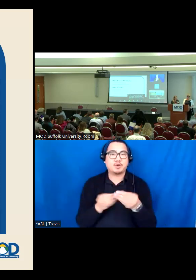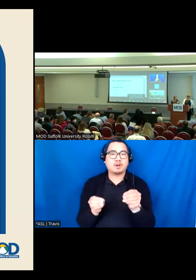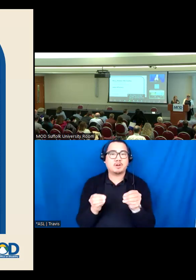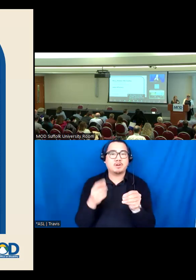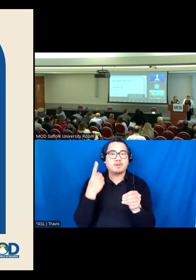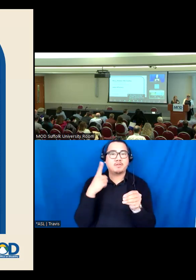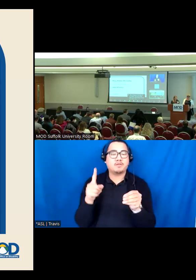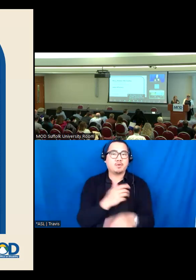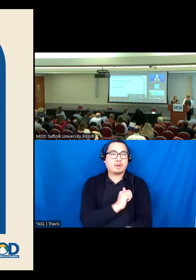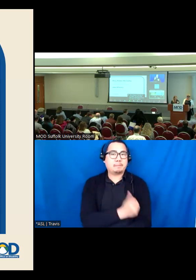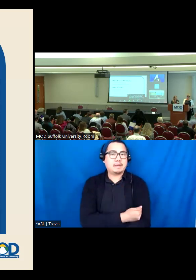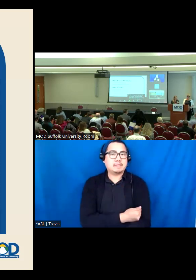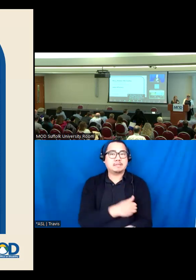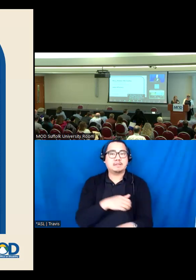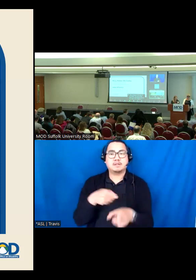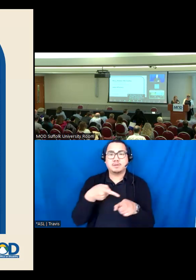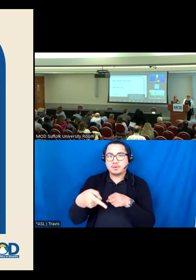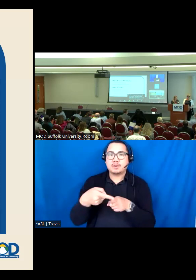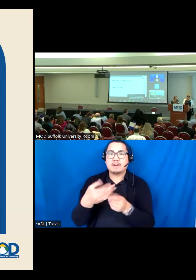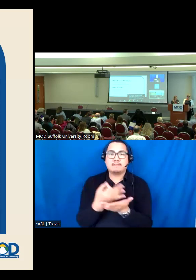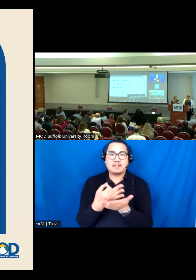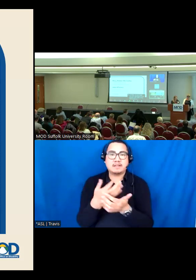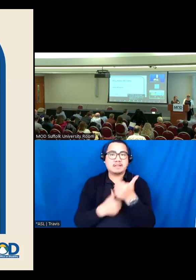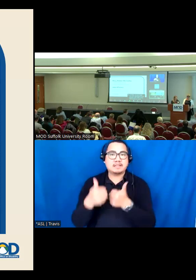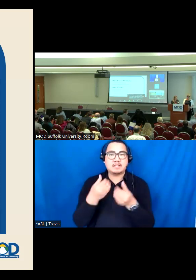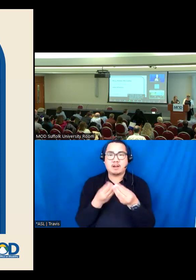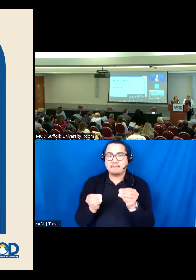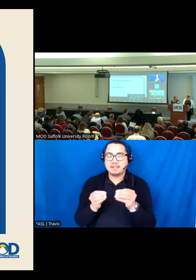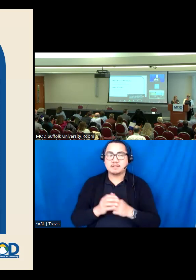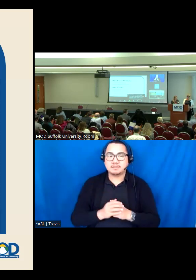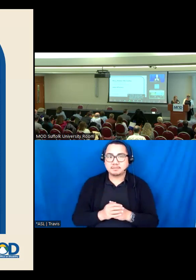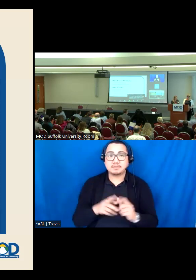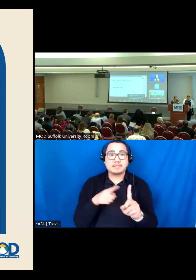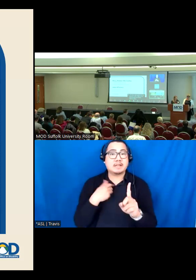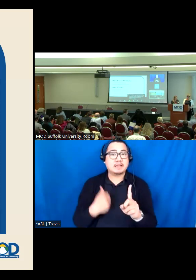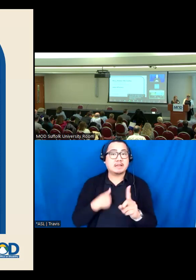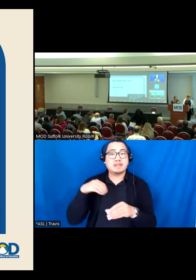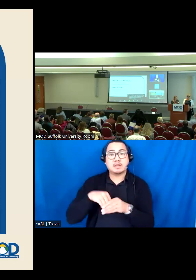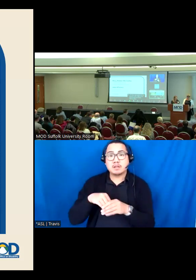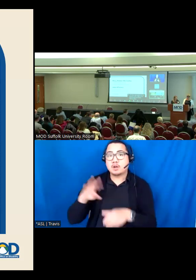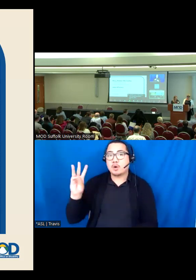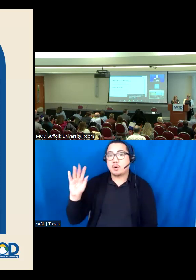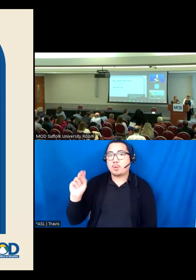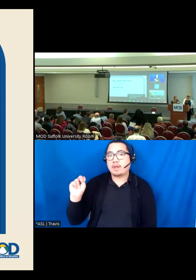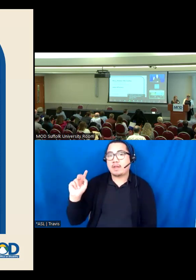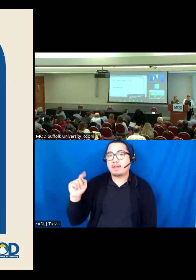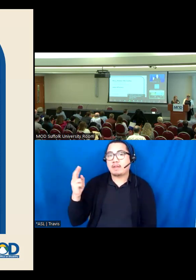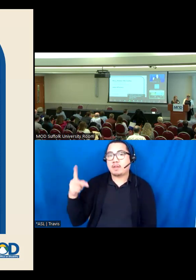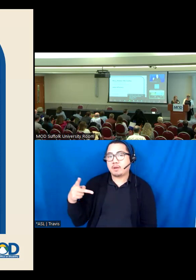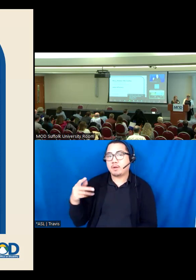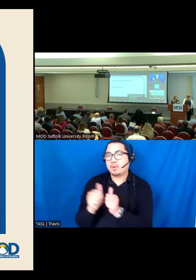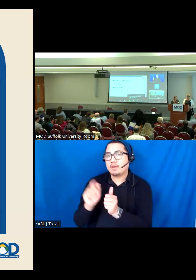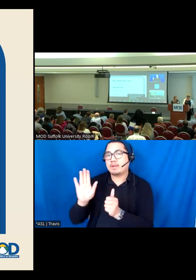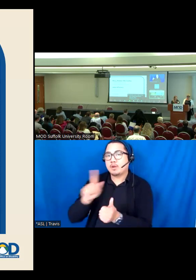the Administration and Finance Executive Office. He lives in Winthrop with his wife and